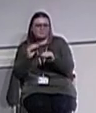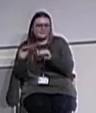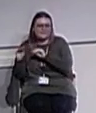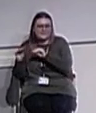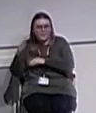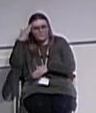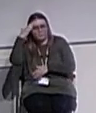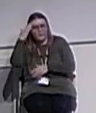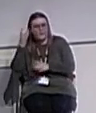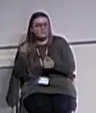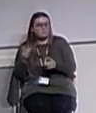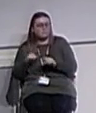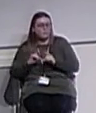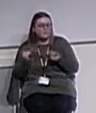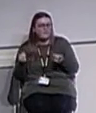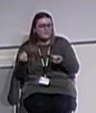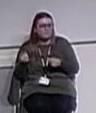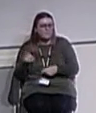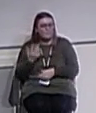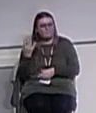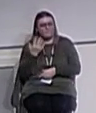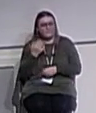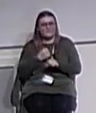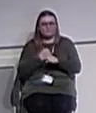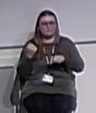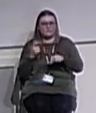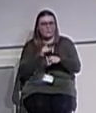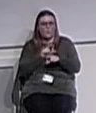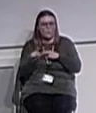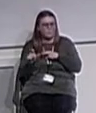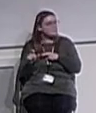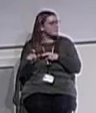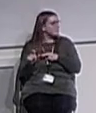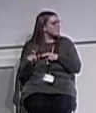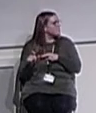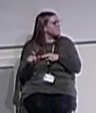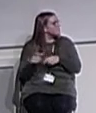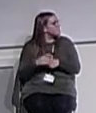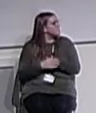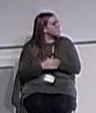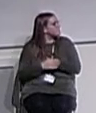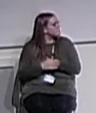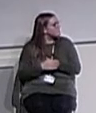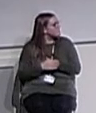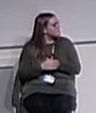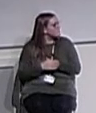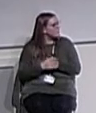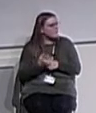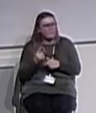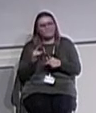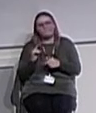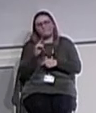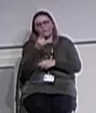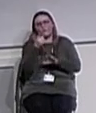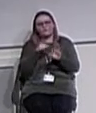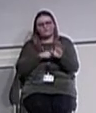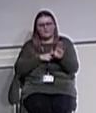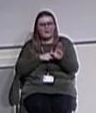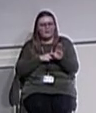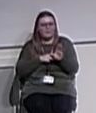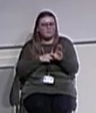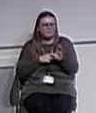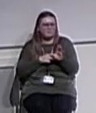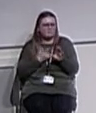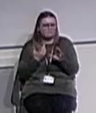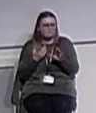And of our 15 degree courses, as I say, we have quite a common first year. So there are some units that everybody